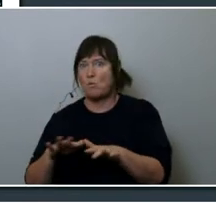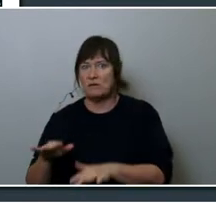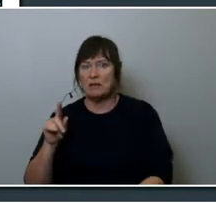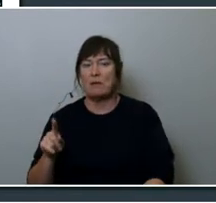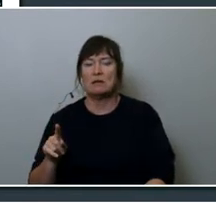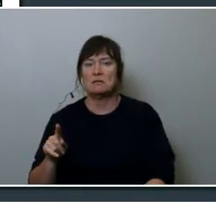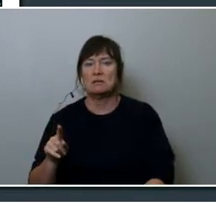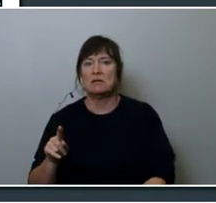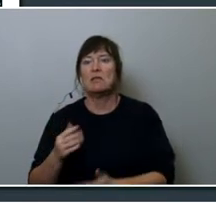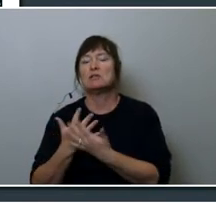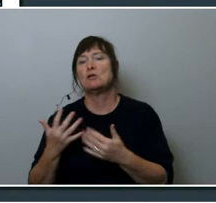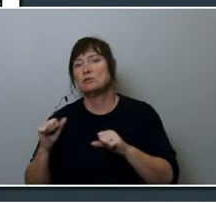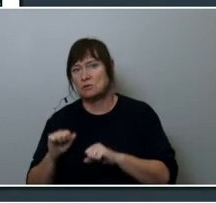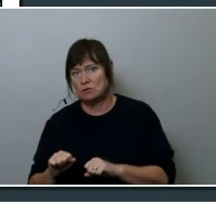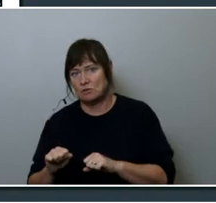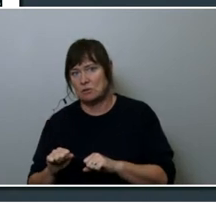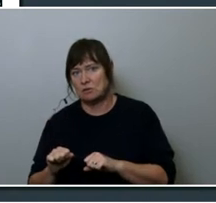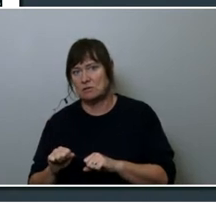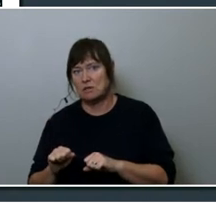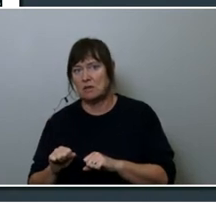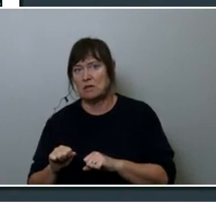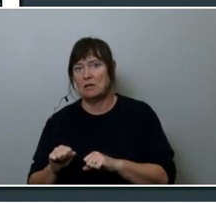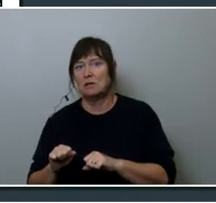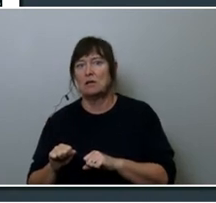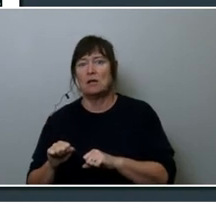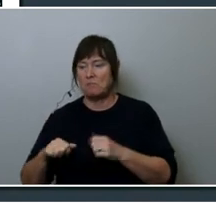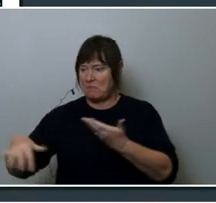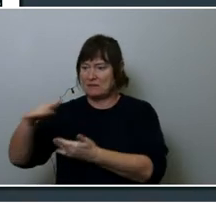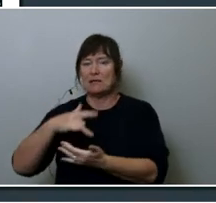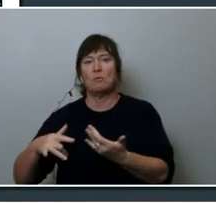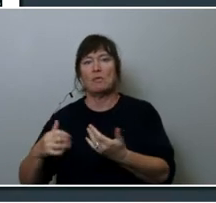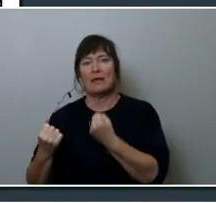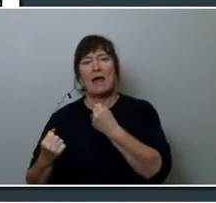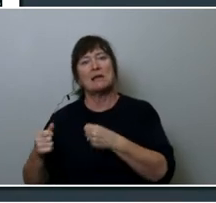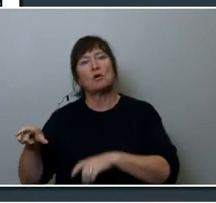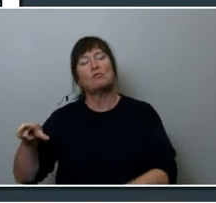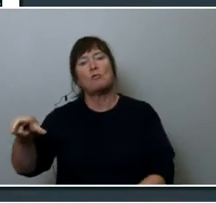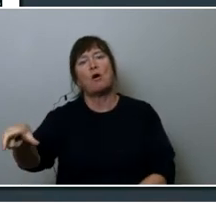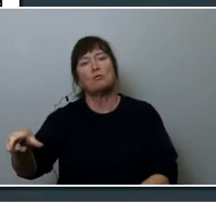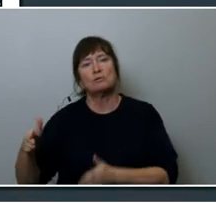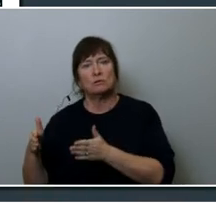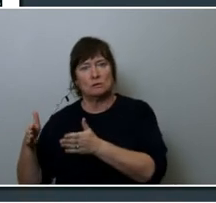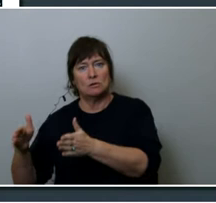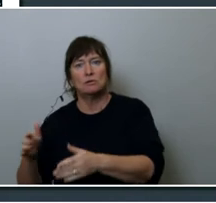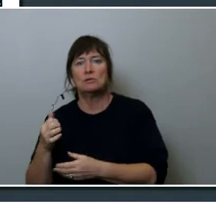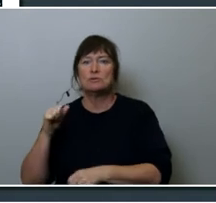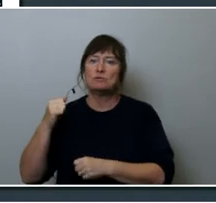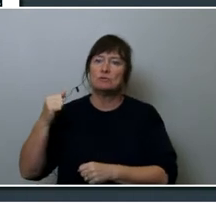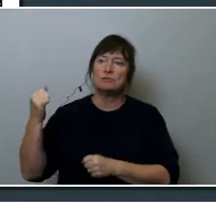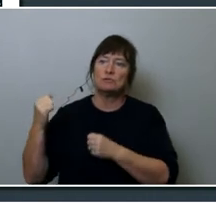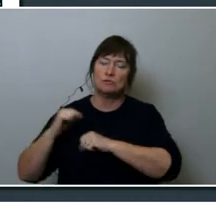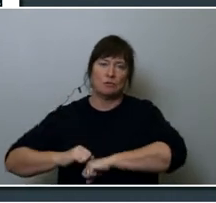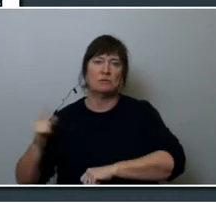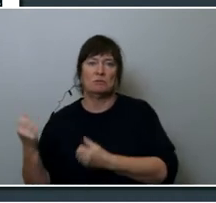of students not separated from the traffic on the road, and students getting picked up, so it's